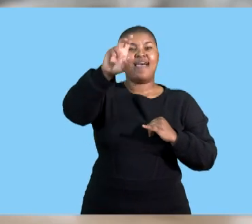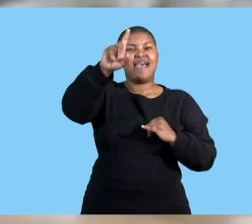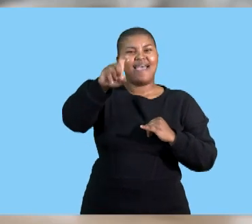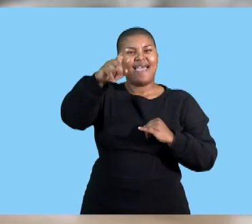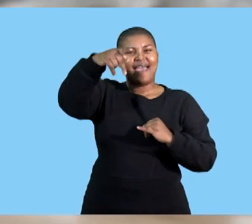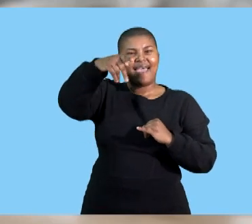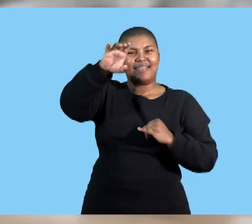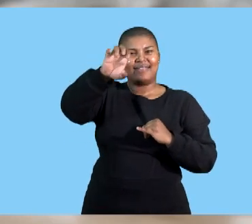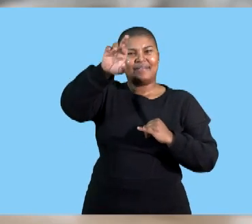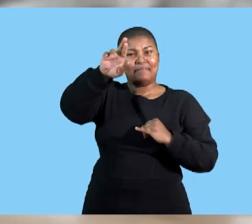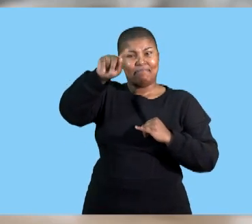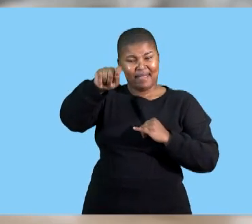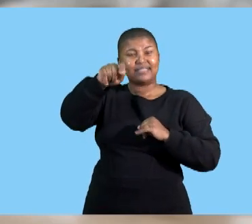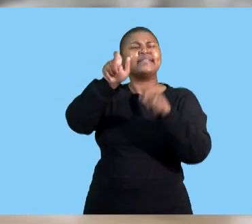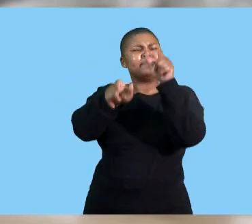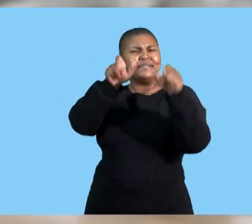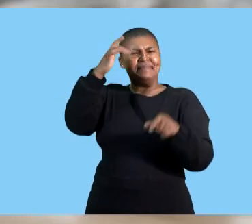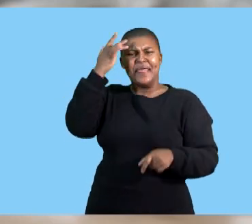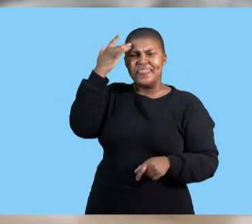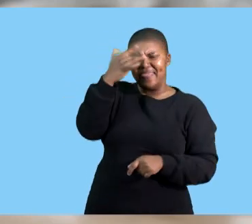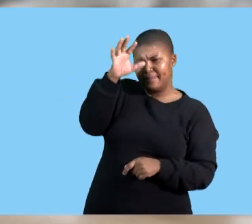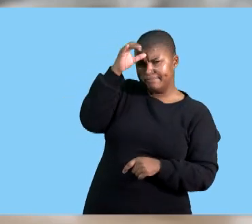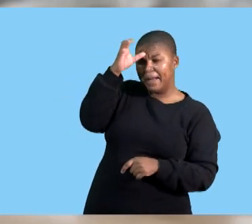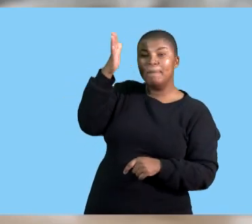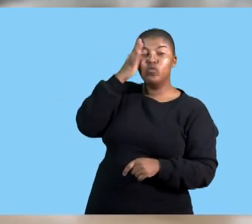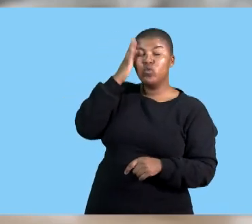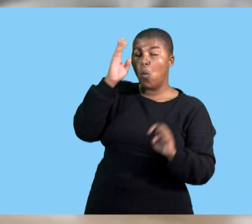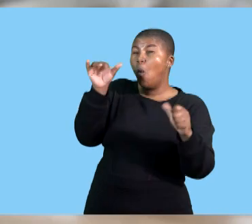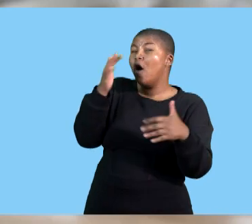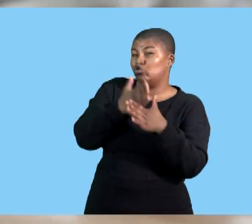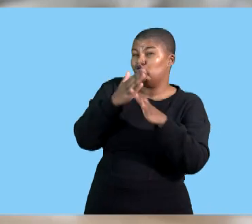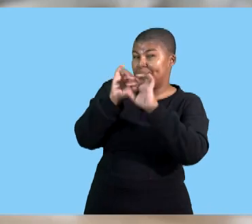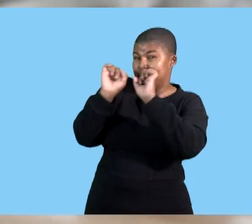their field and they know exactly what it is that they are doing.